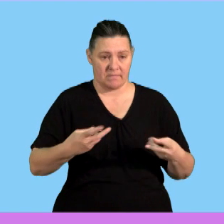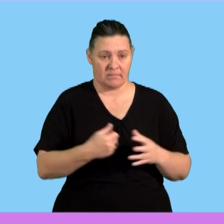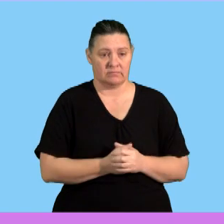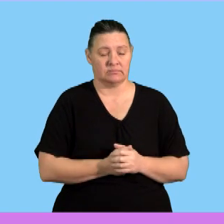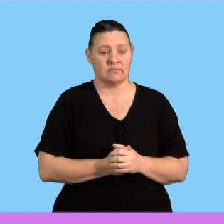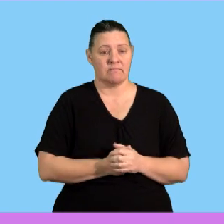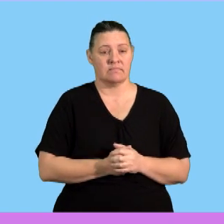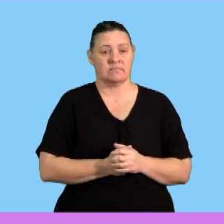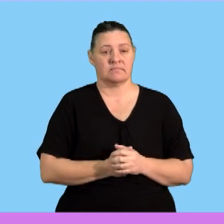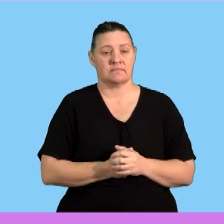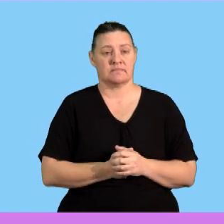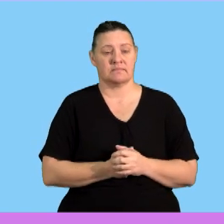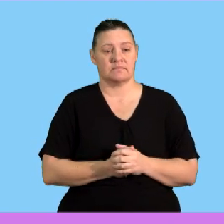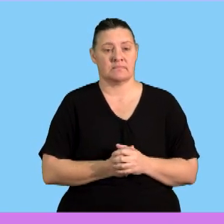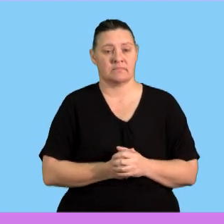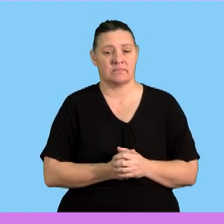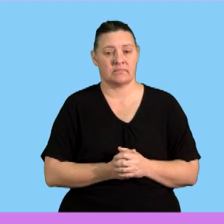we flip over